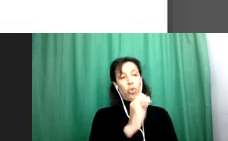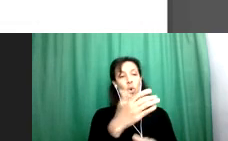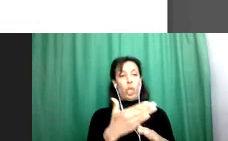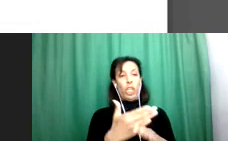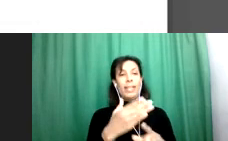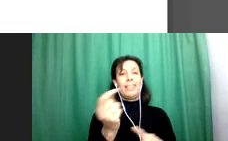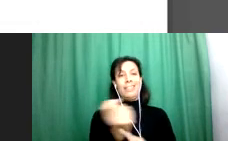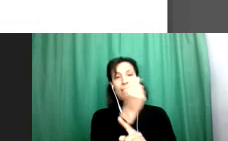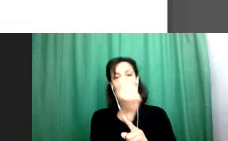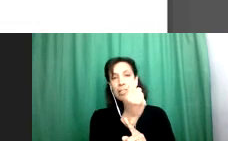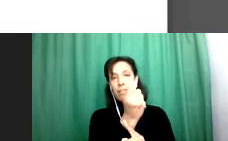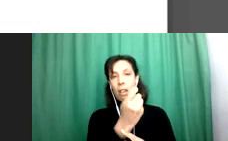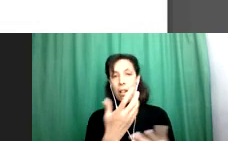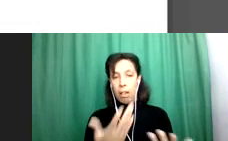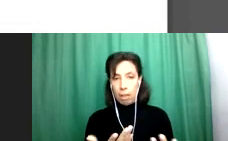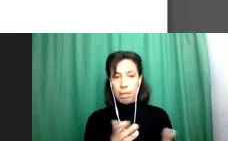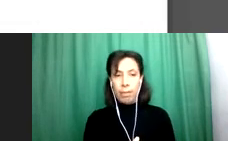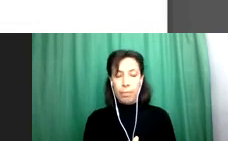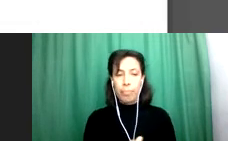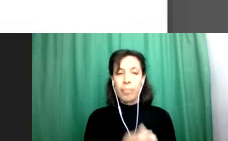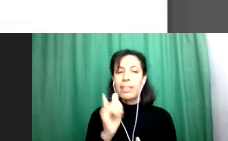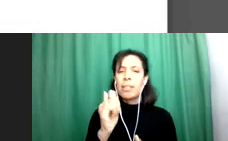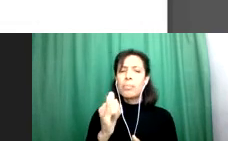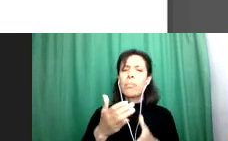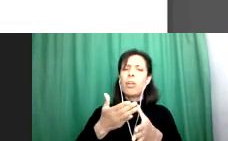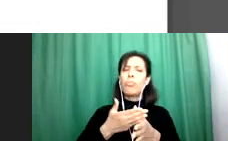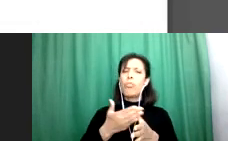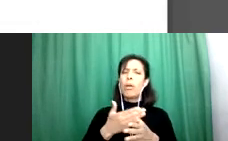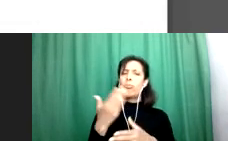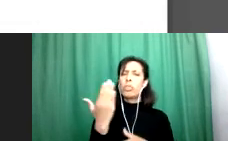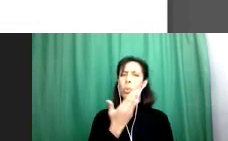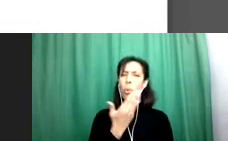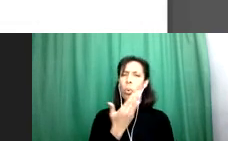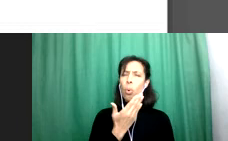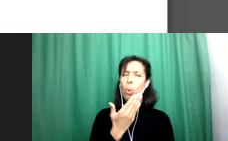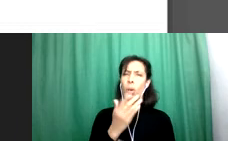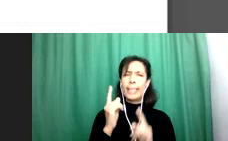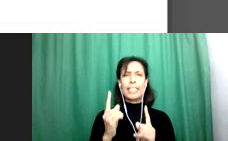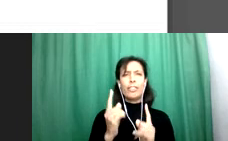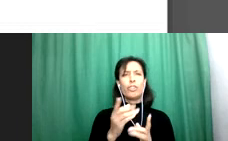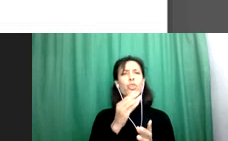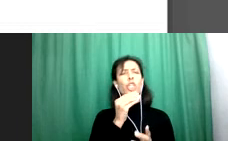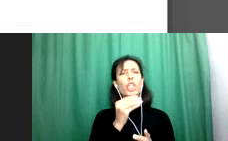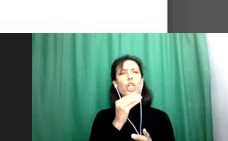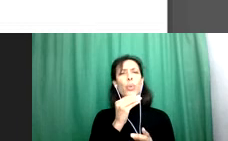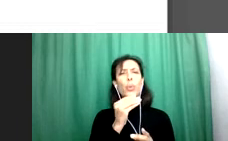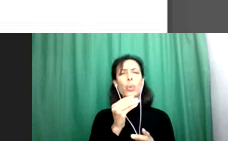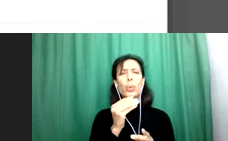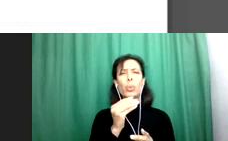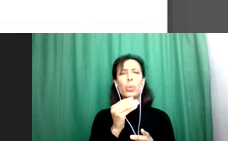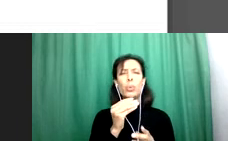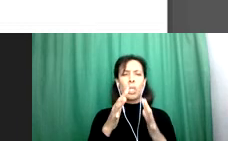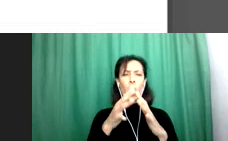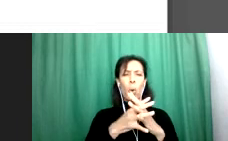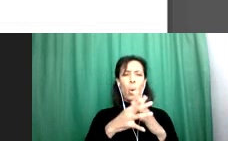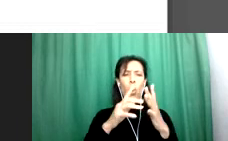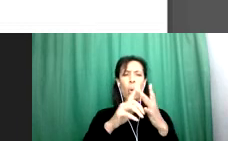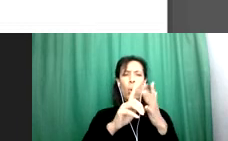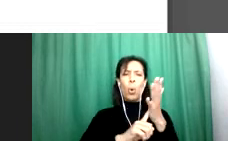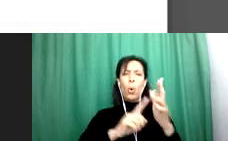Sometimes in primary schools, teachers use the abbreviation WILF,